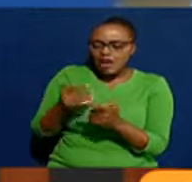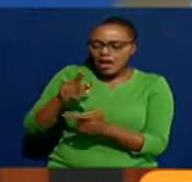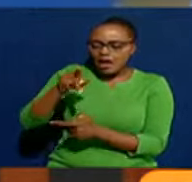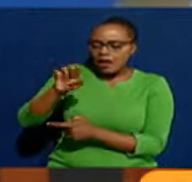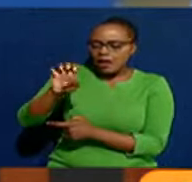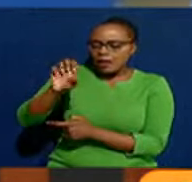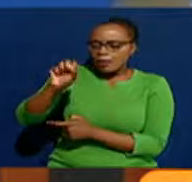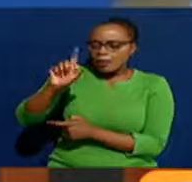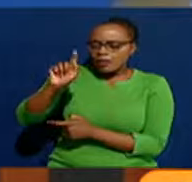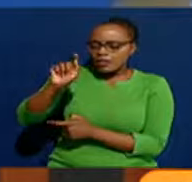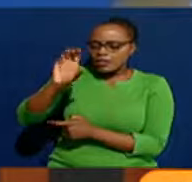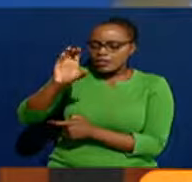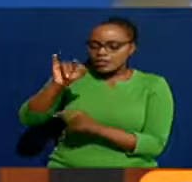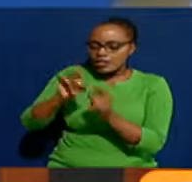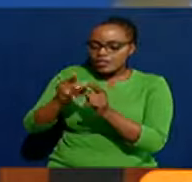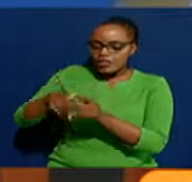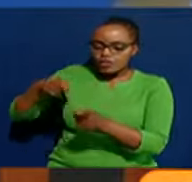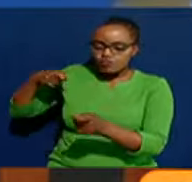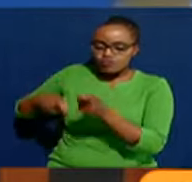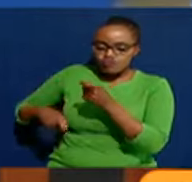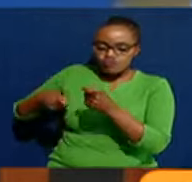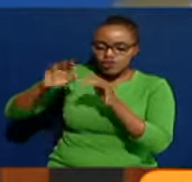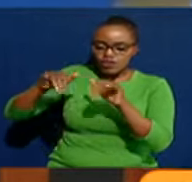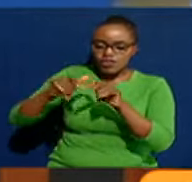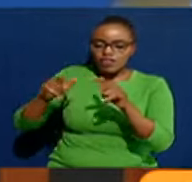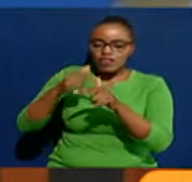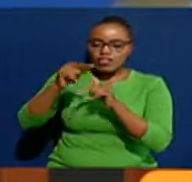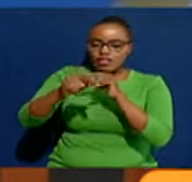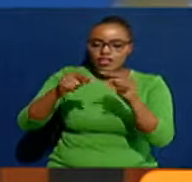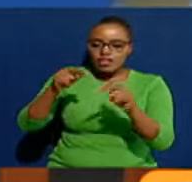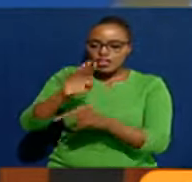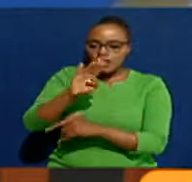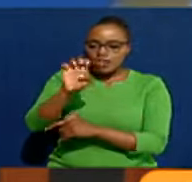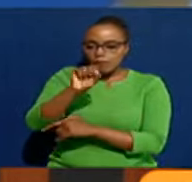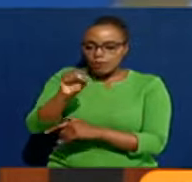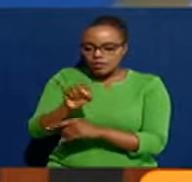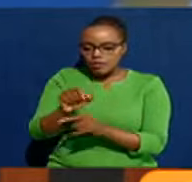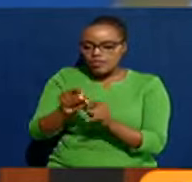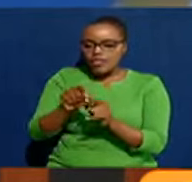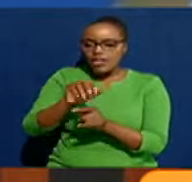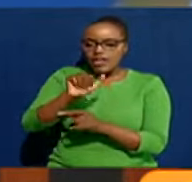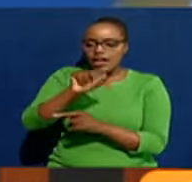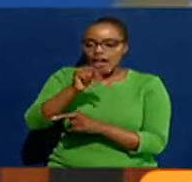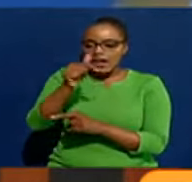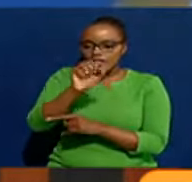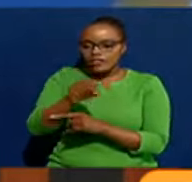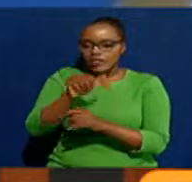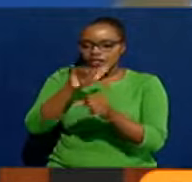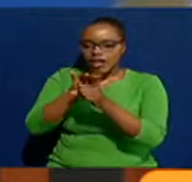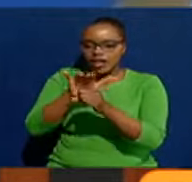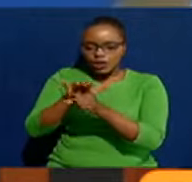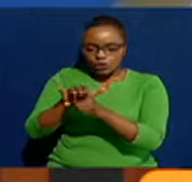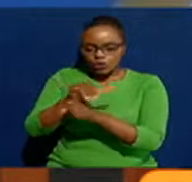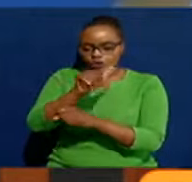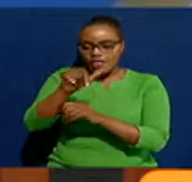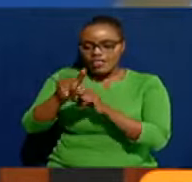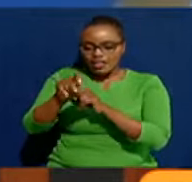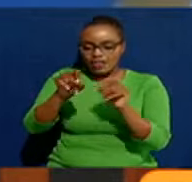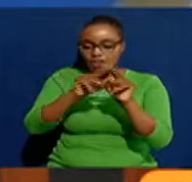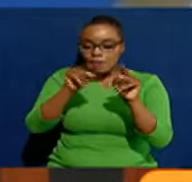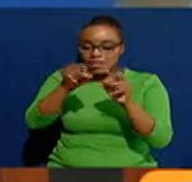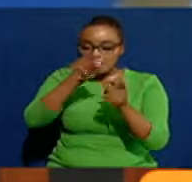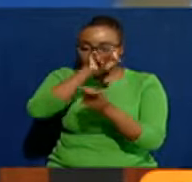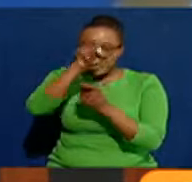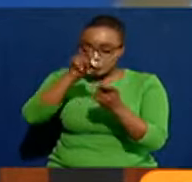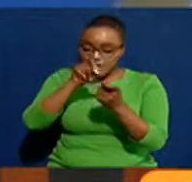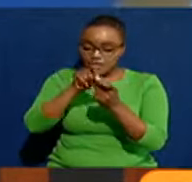and spray onto a farm, you will kill the bees, you will kill the ant, you will kill many other insects. But this very